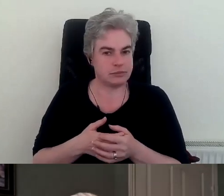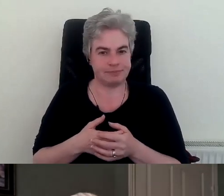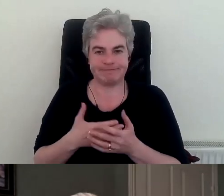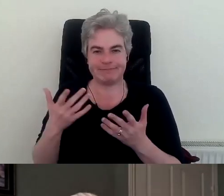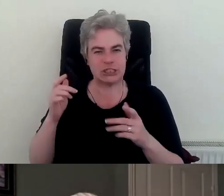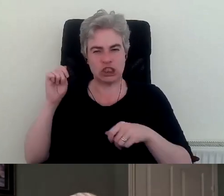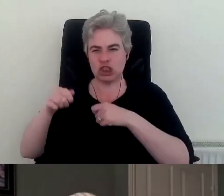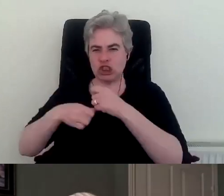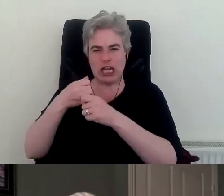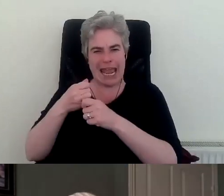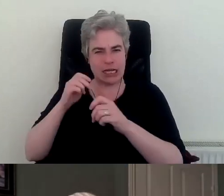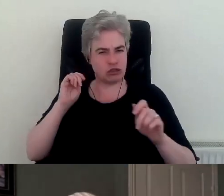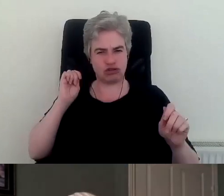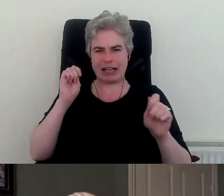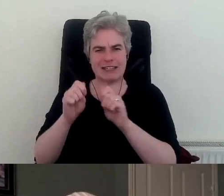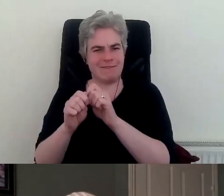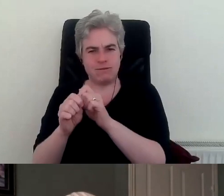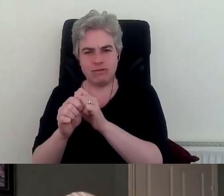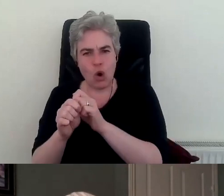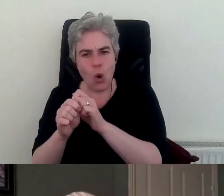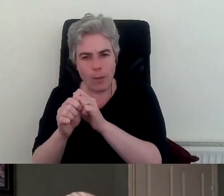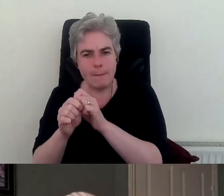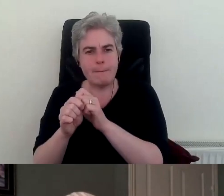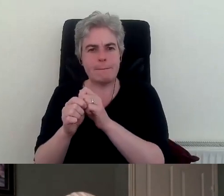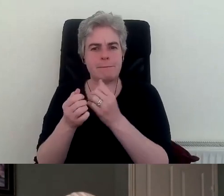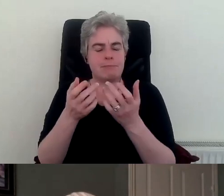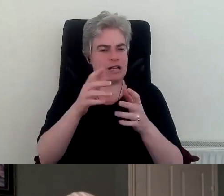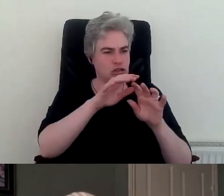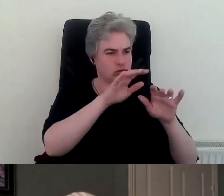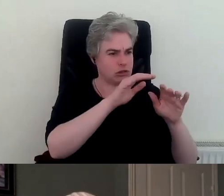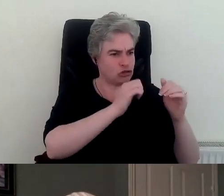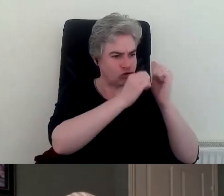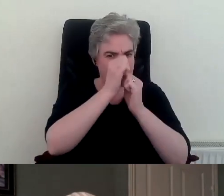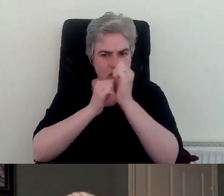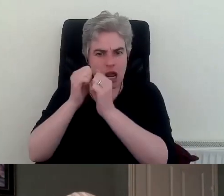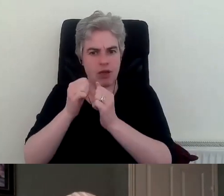change or transform unjust structures or